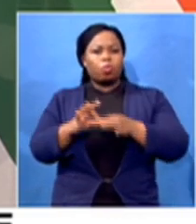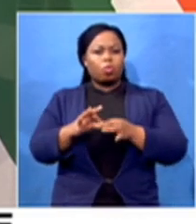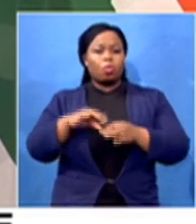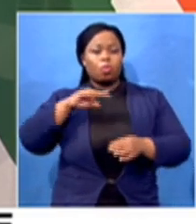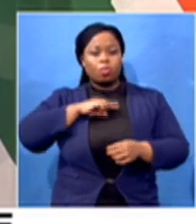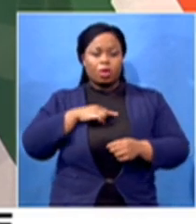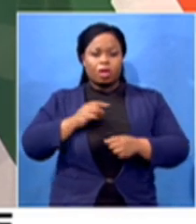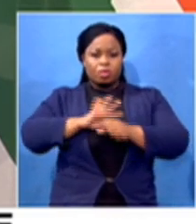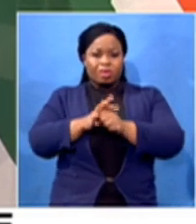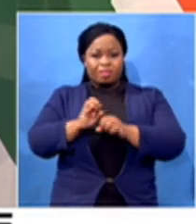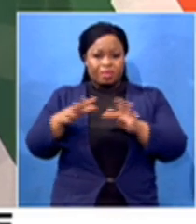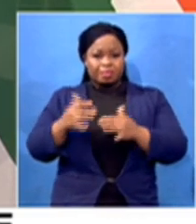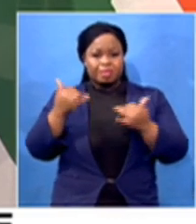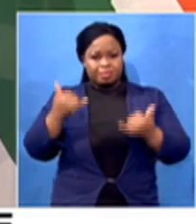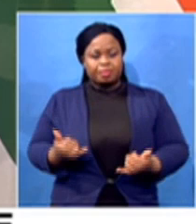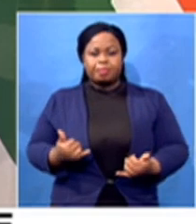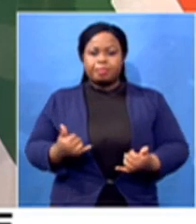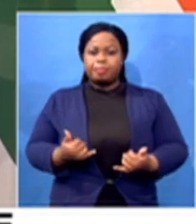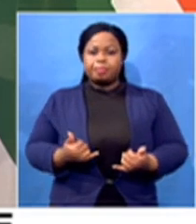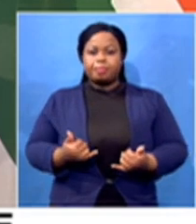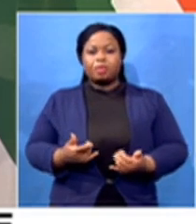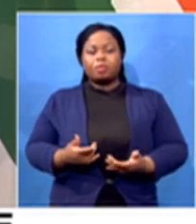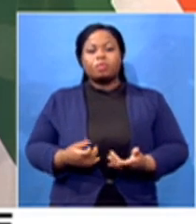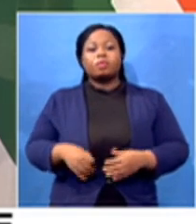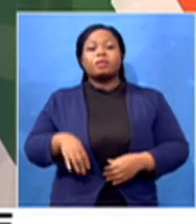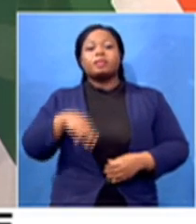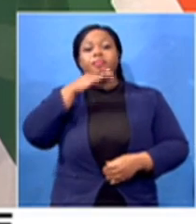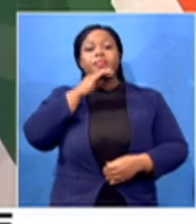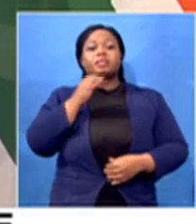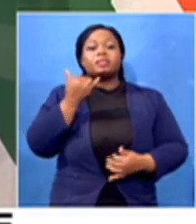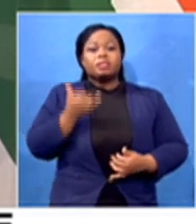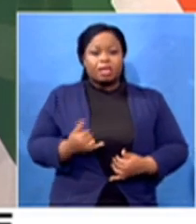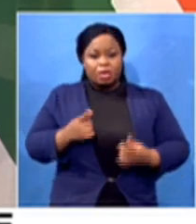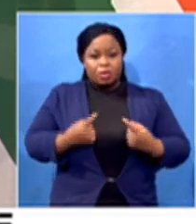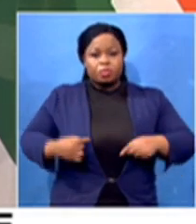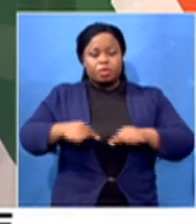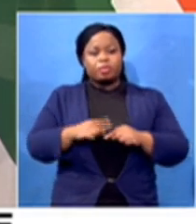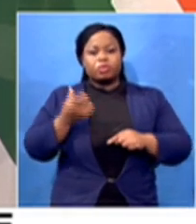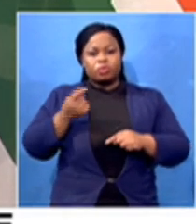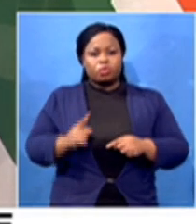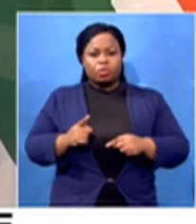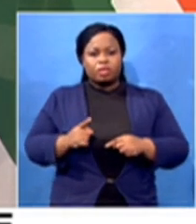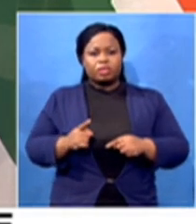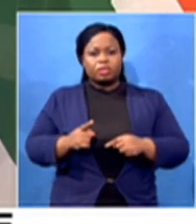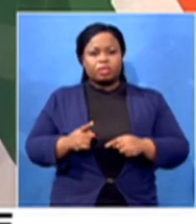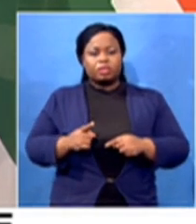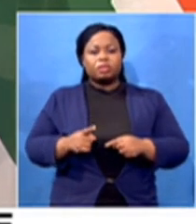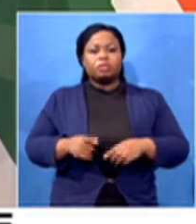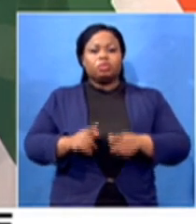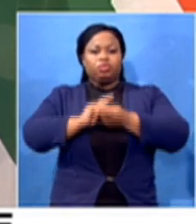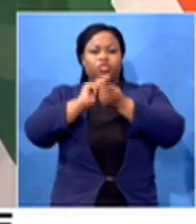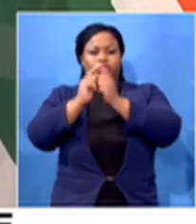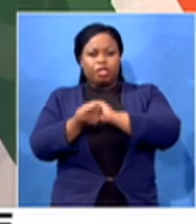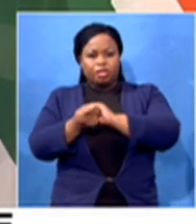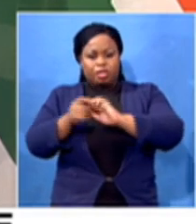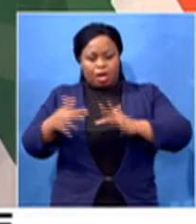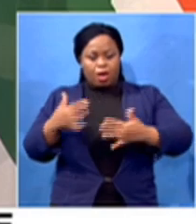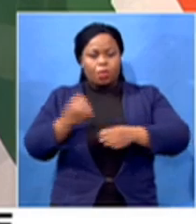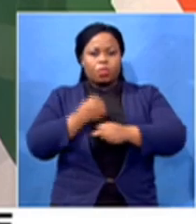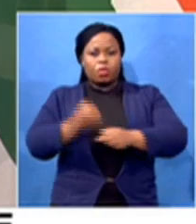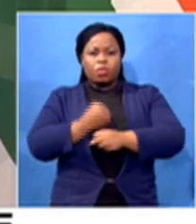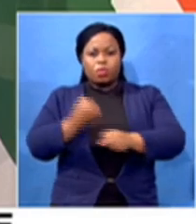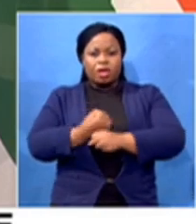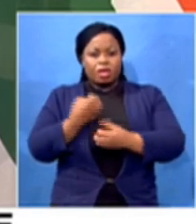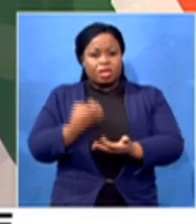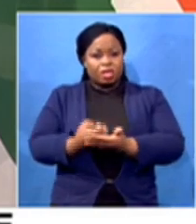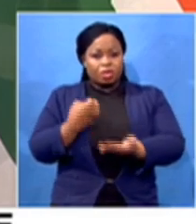to have to result in a reset of our economic landscape, and we need to